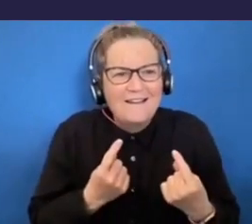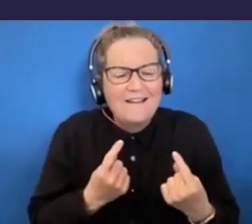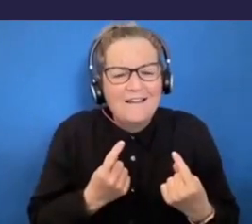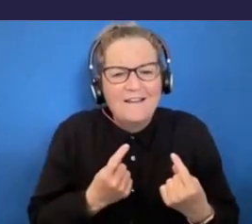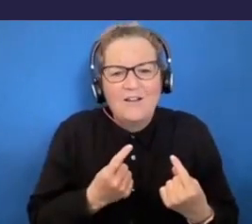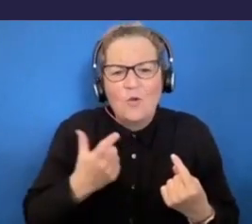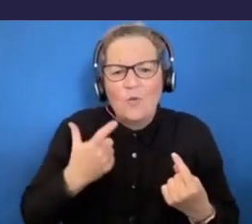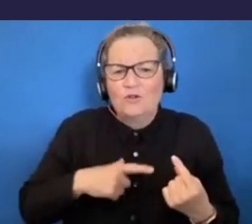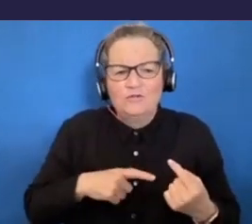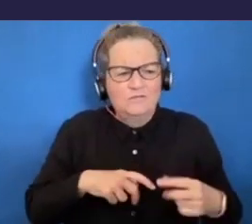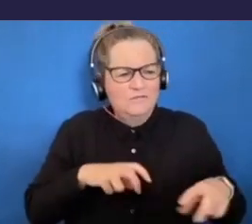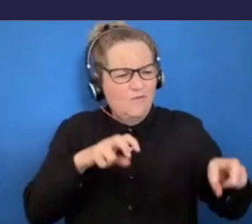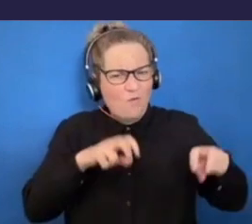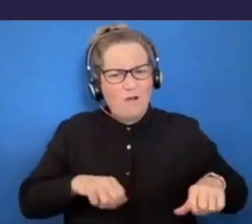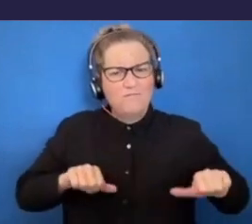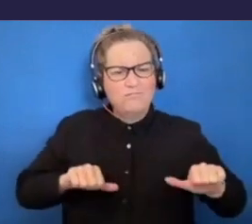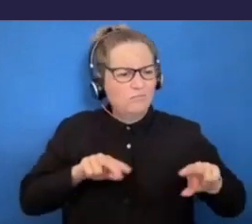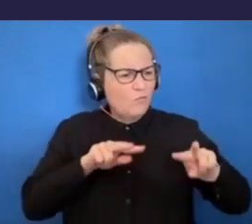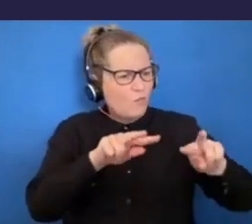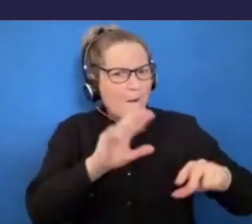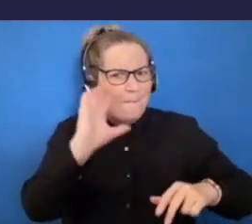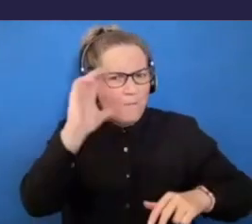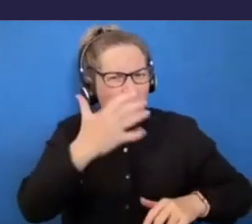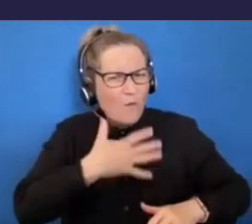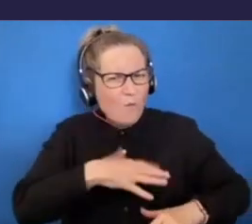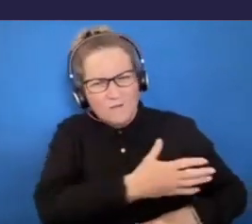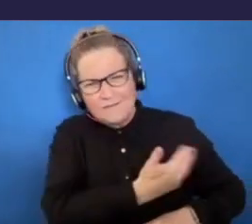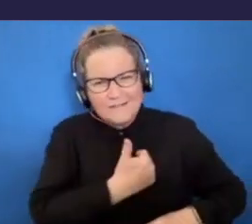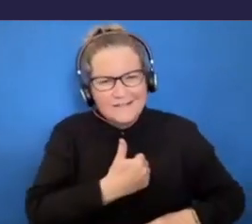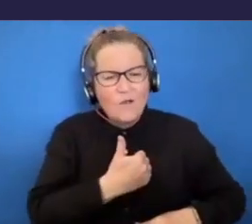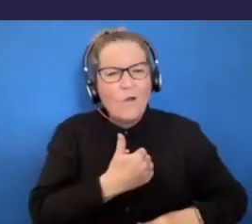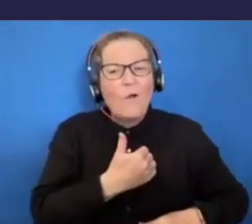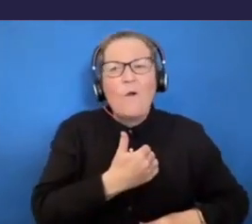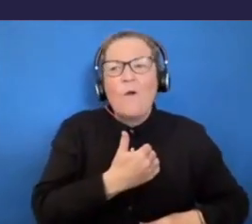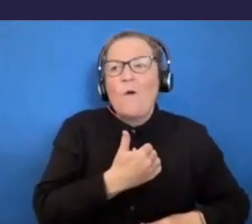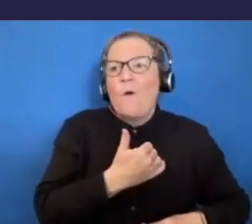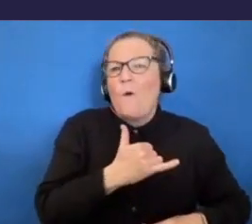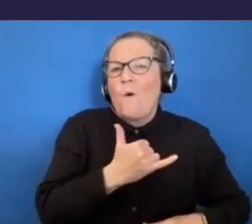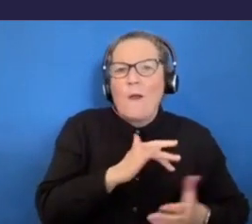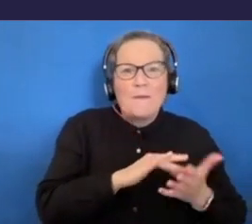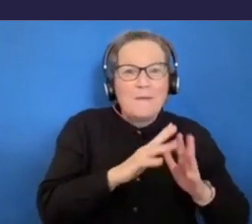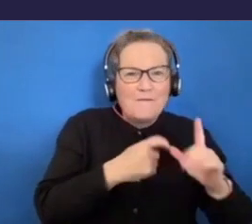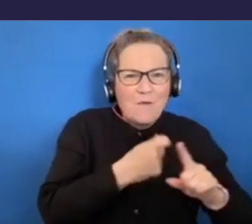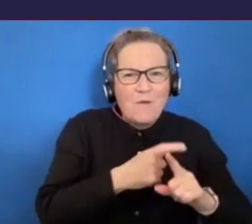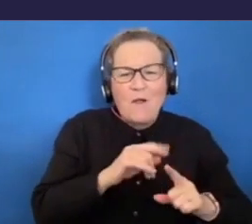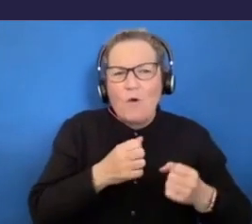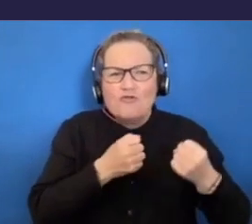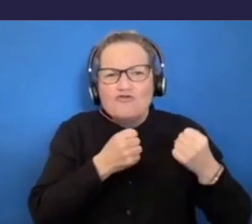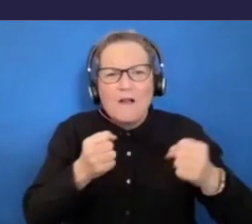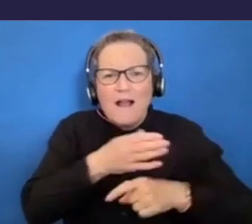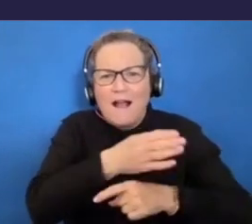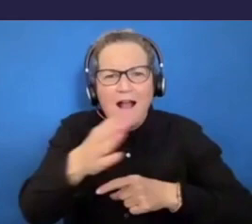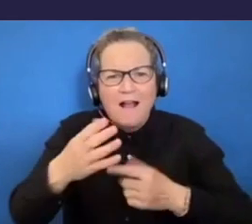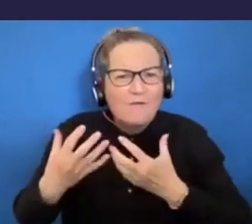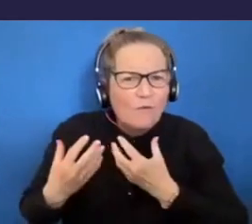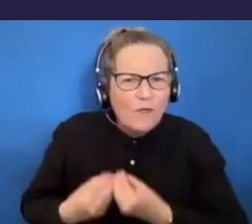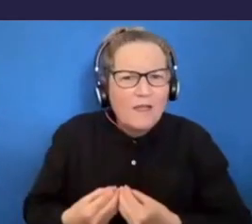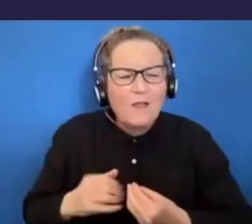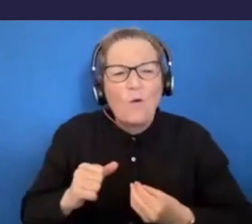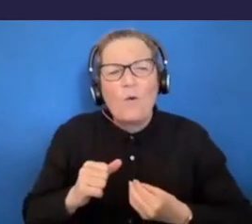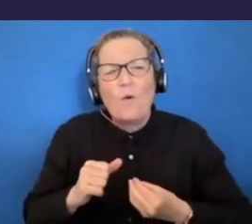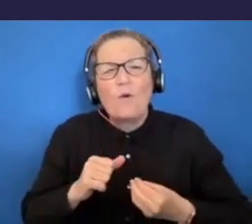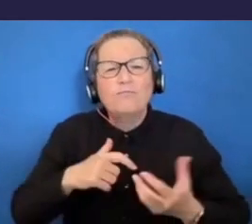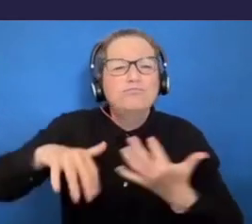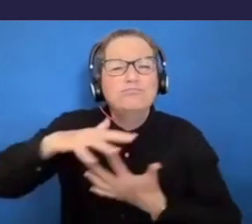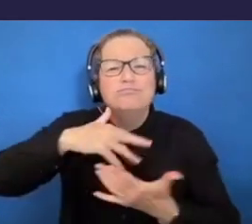sofa and watch a movie midweek, or have dinner together, or go for a drive together. 3 housemates eating pancakes and chatting at the